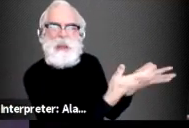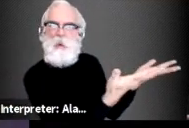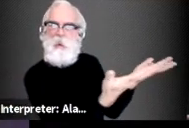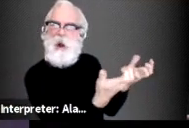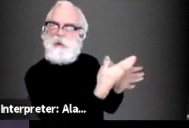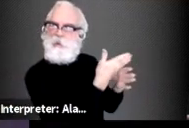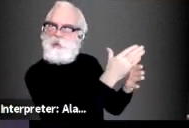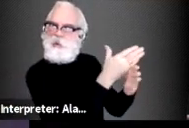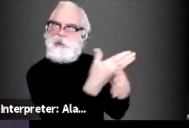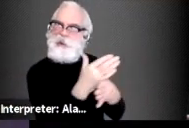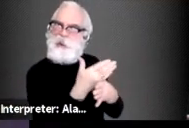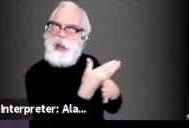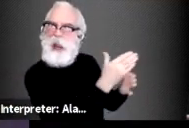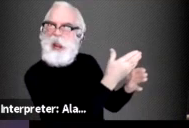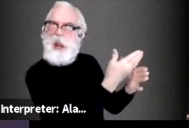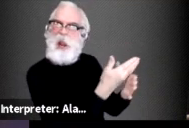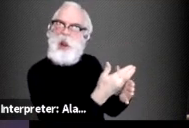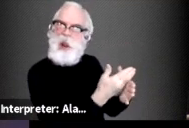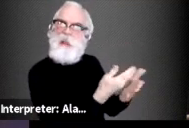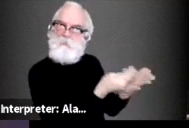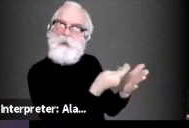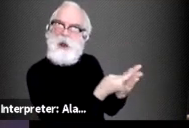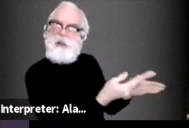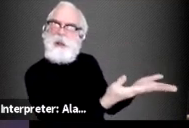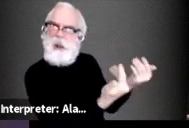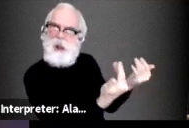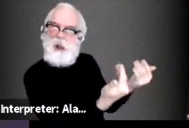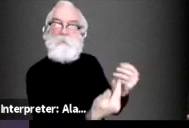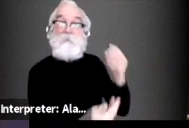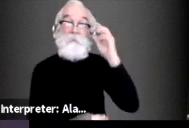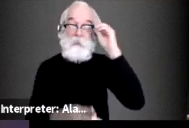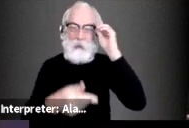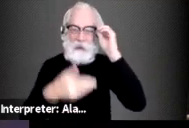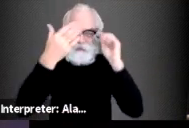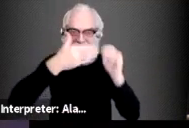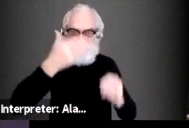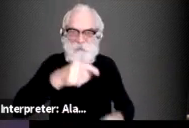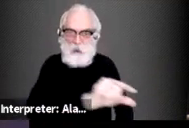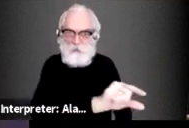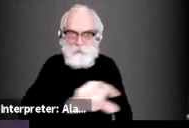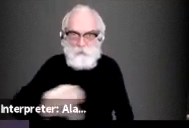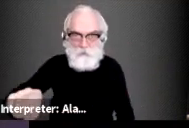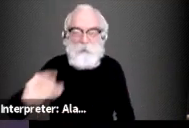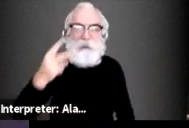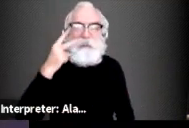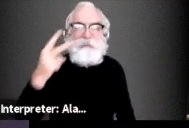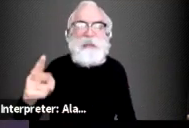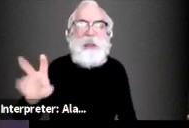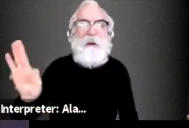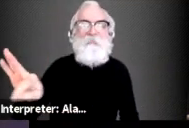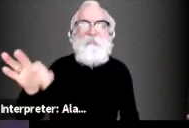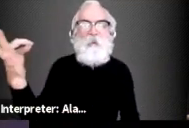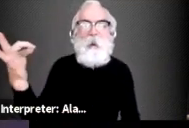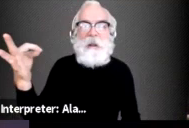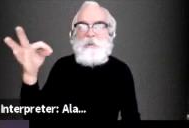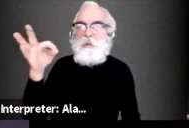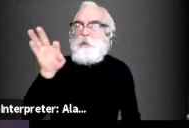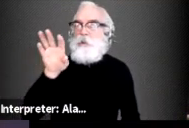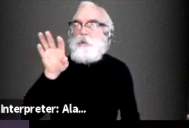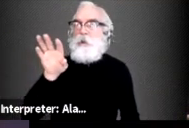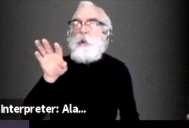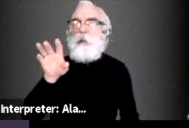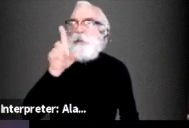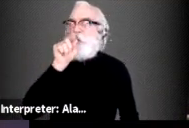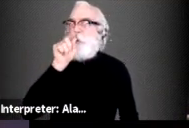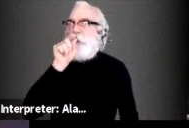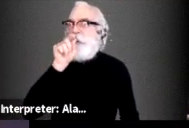In the foreground here is the French cock or rooster perched on the rump of the British